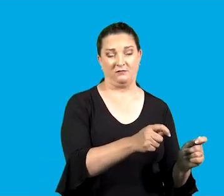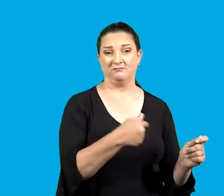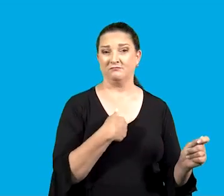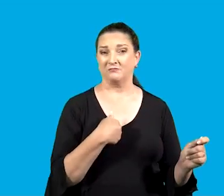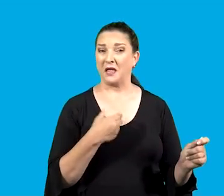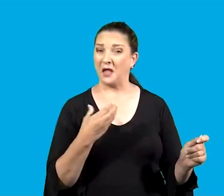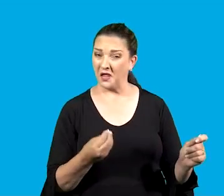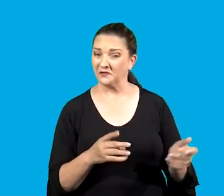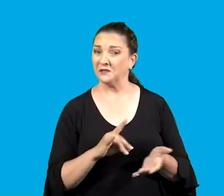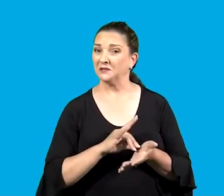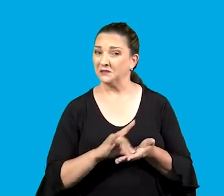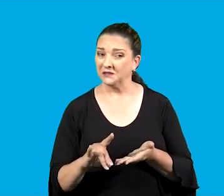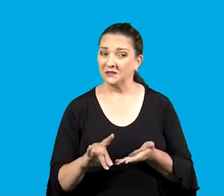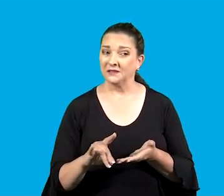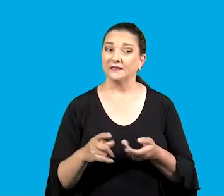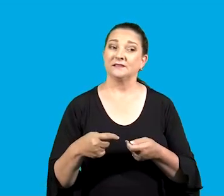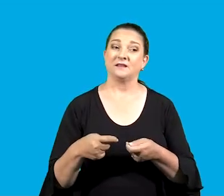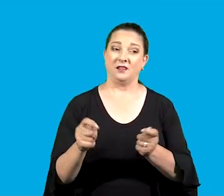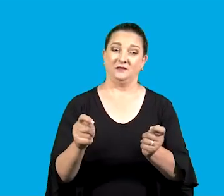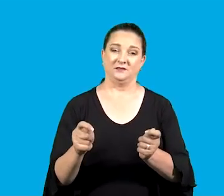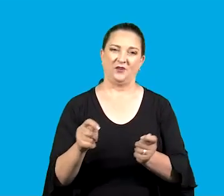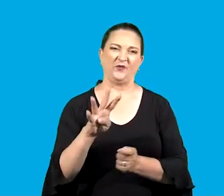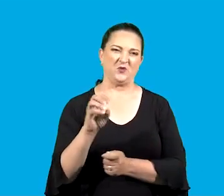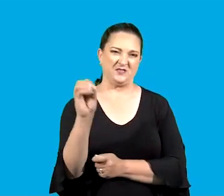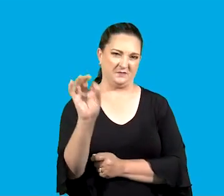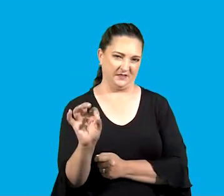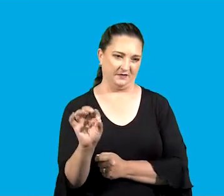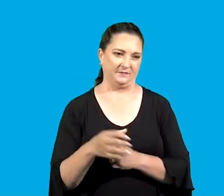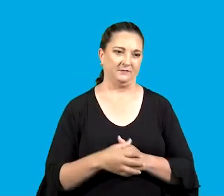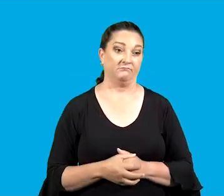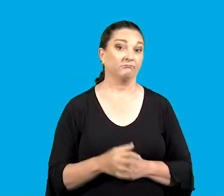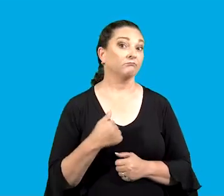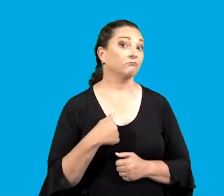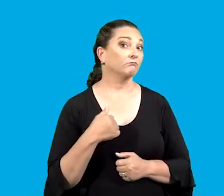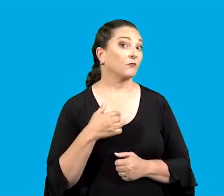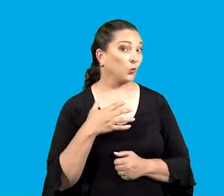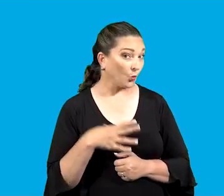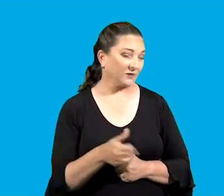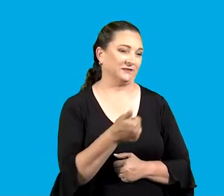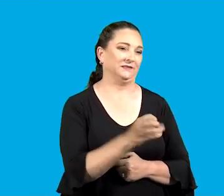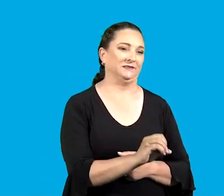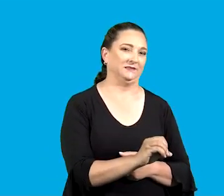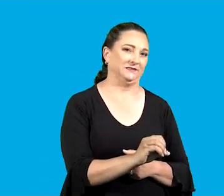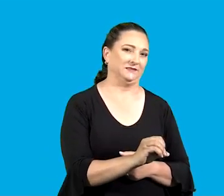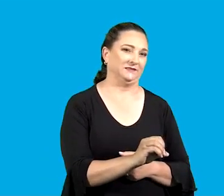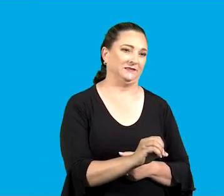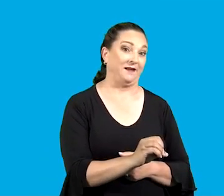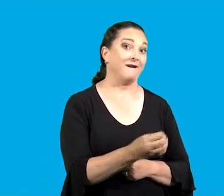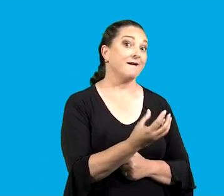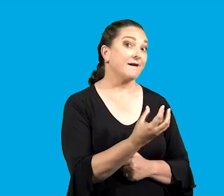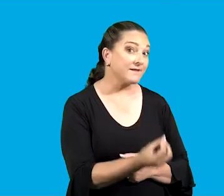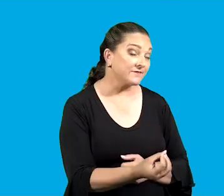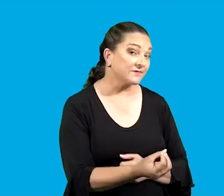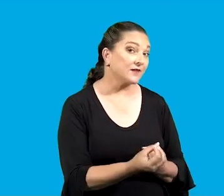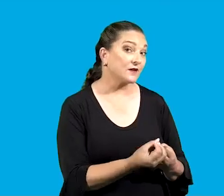I have is cash sales, 40%. So what I want is 60. And what